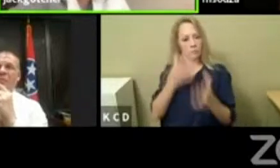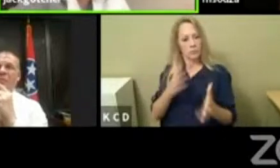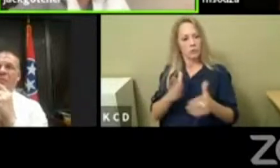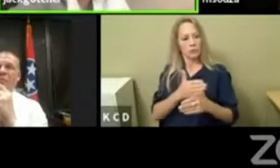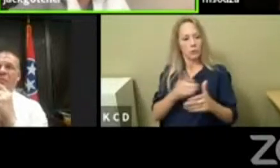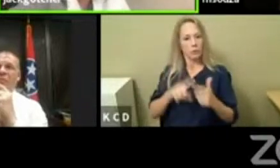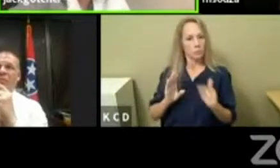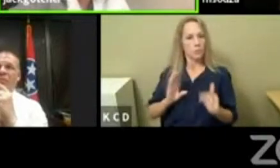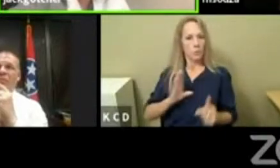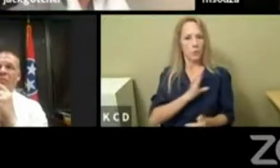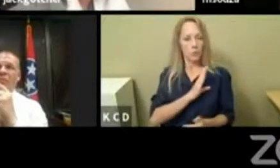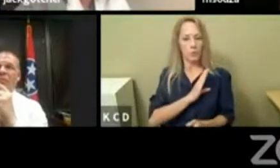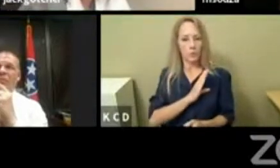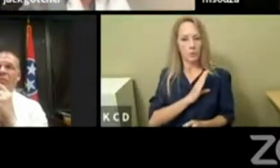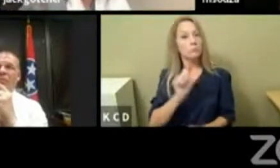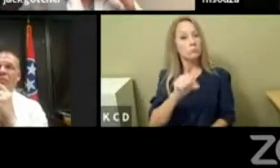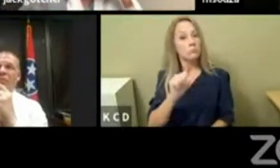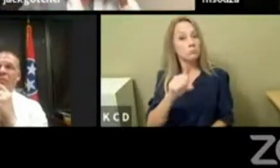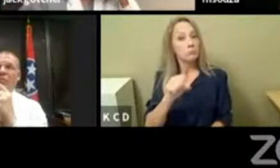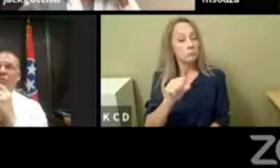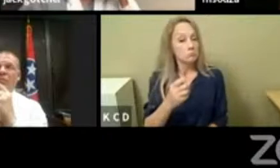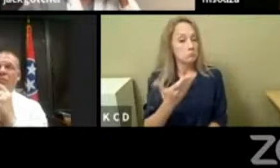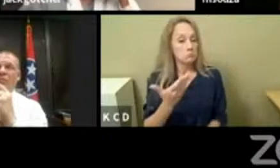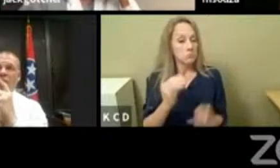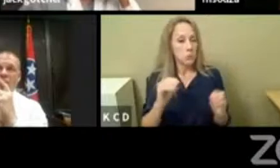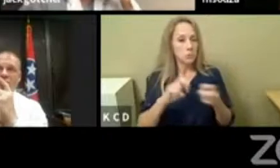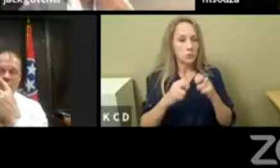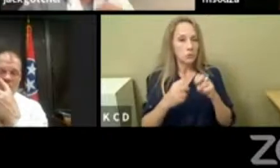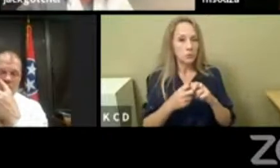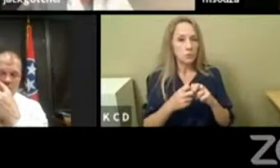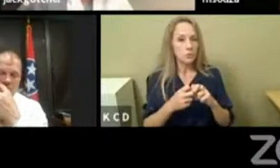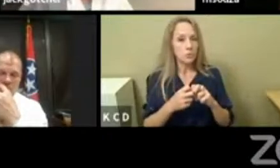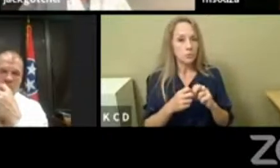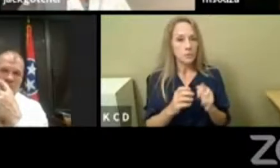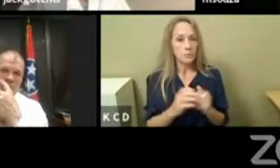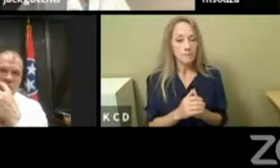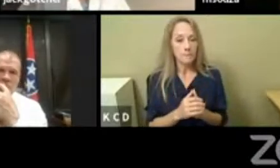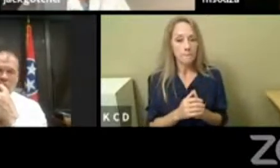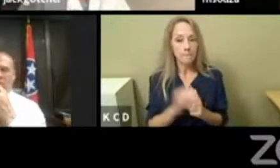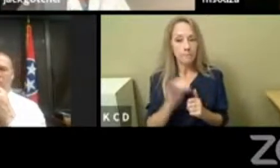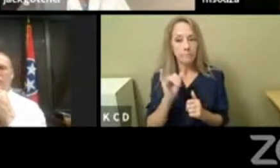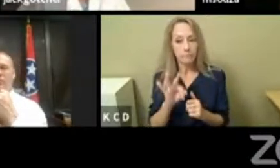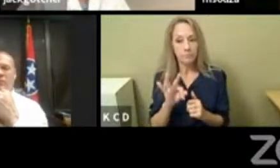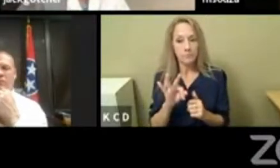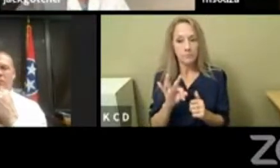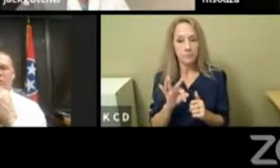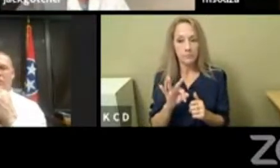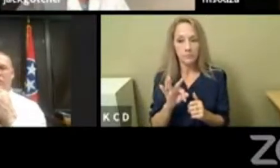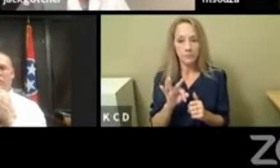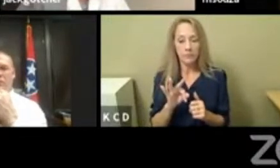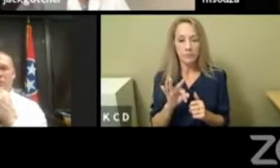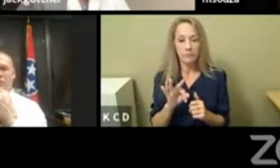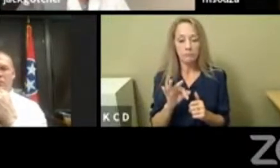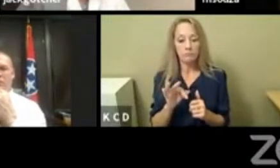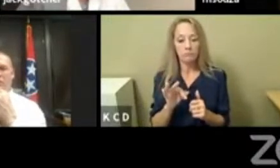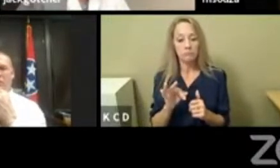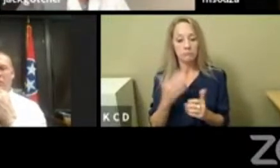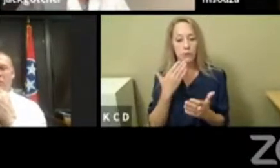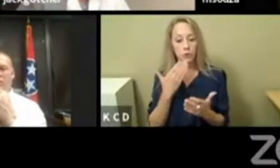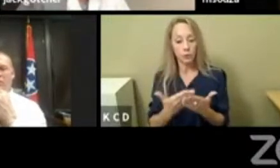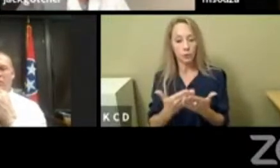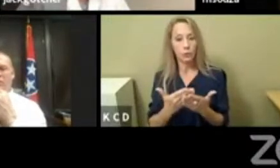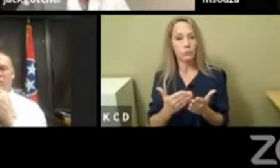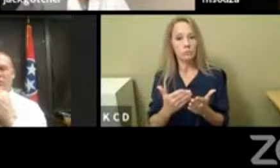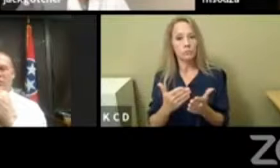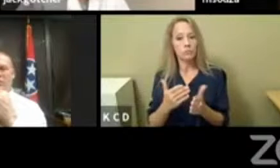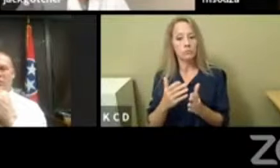everyone. Right, and I don't see any issue with if there is a germane scientific journal and that someone